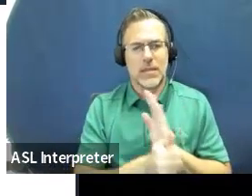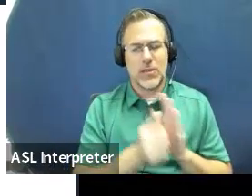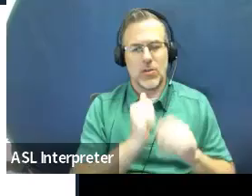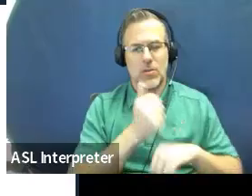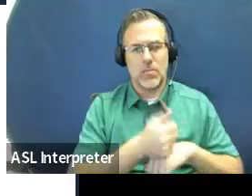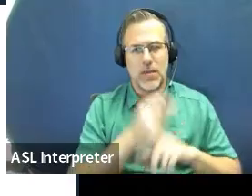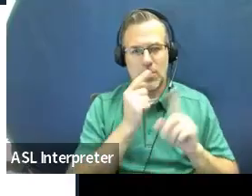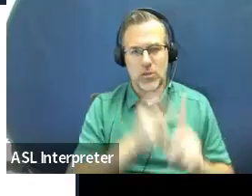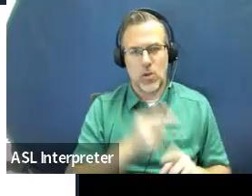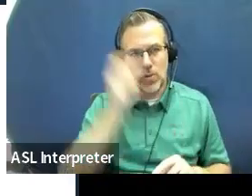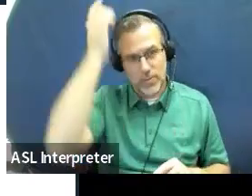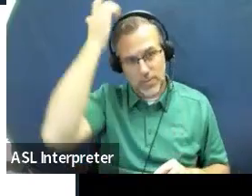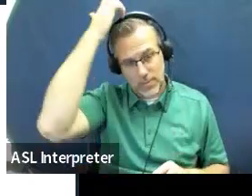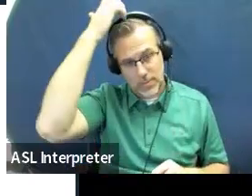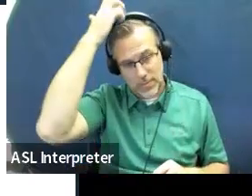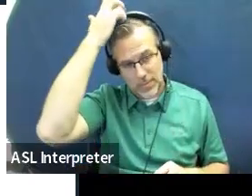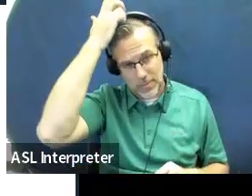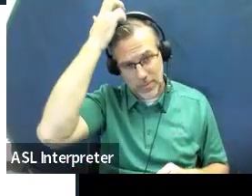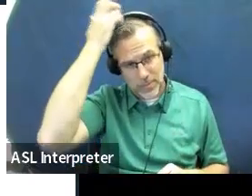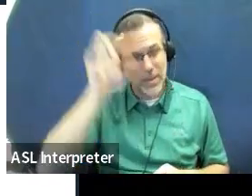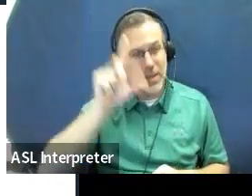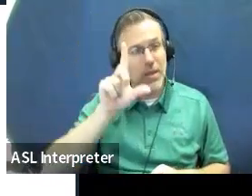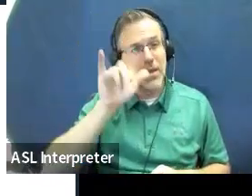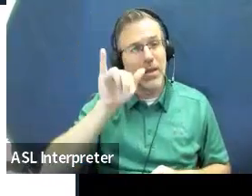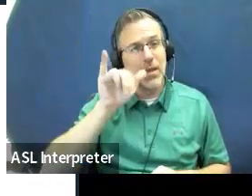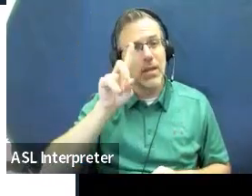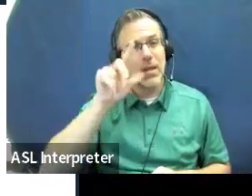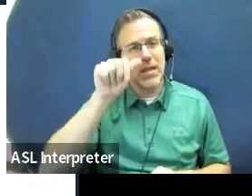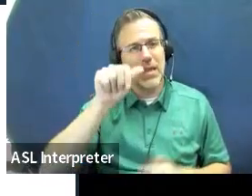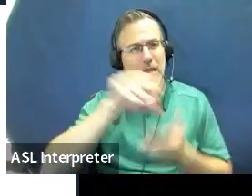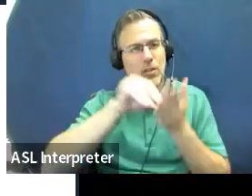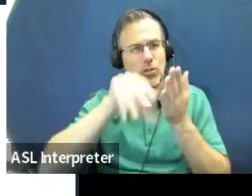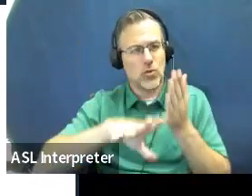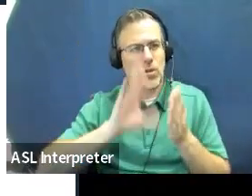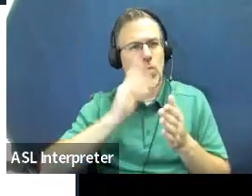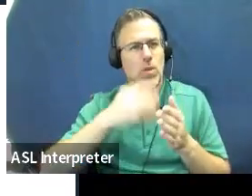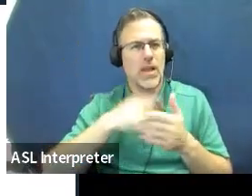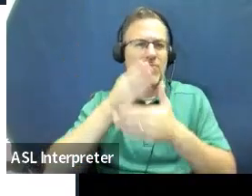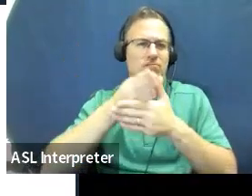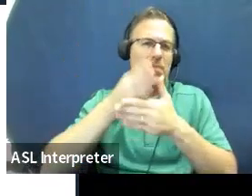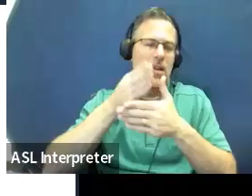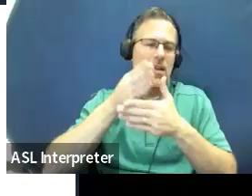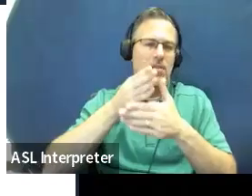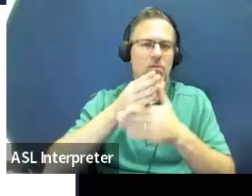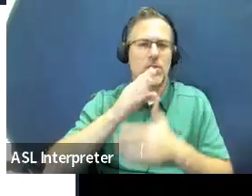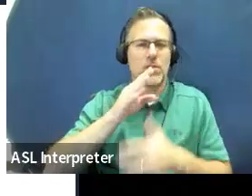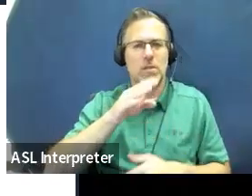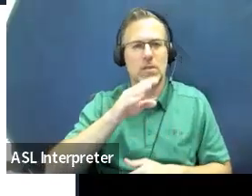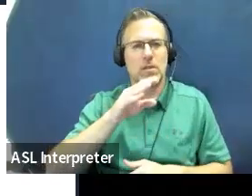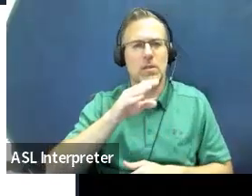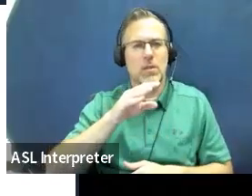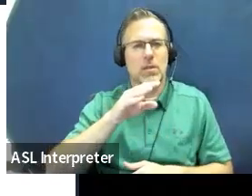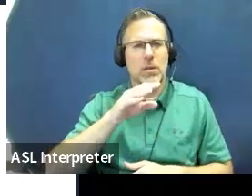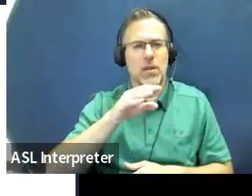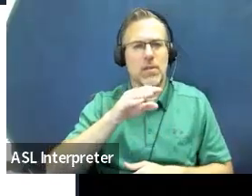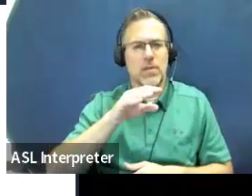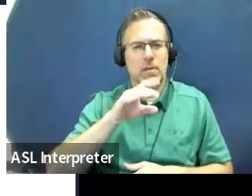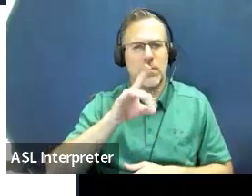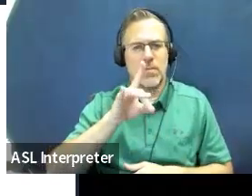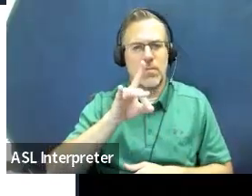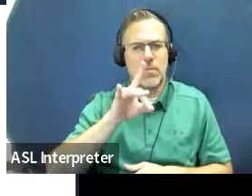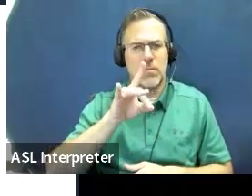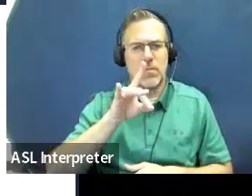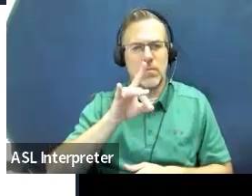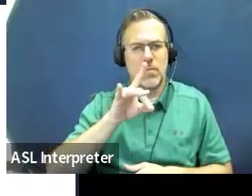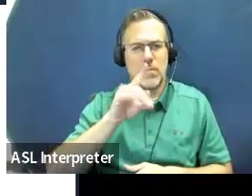earn an average of 80% in her general education math class as measured by goal book data and teacher observation.